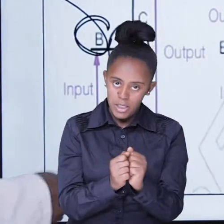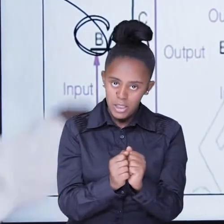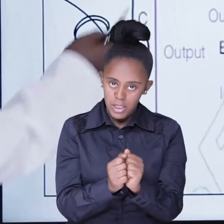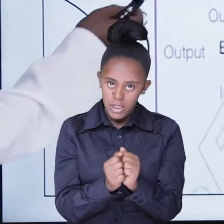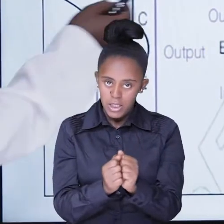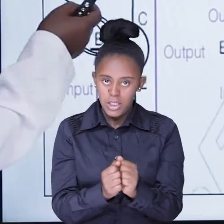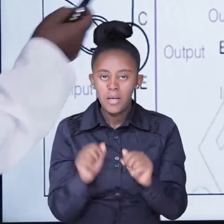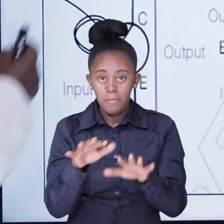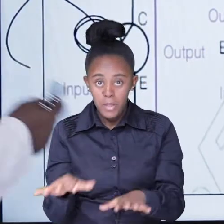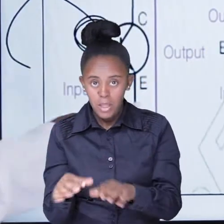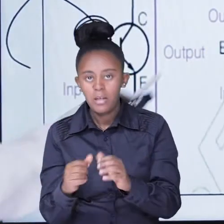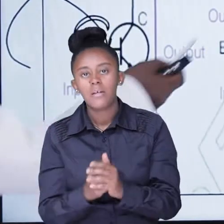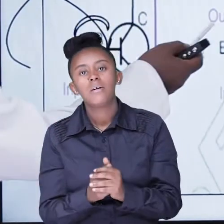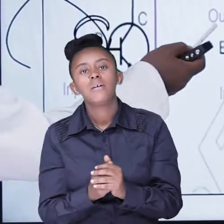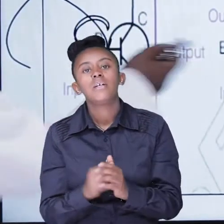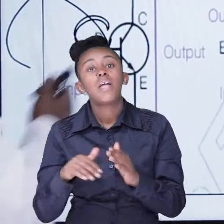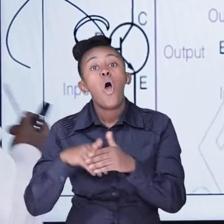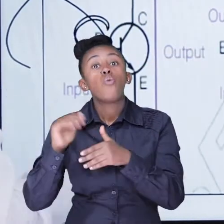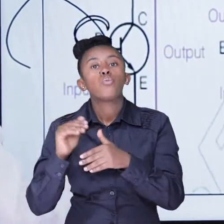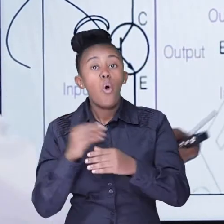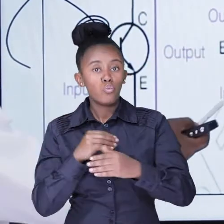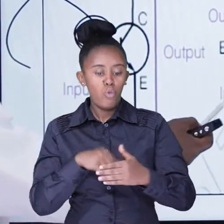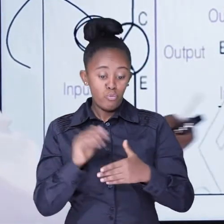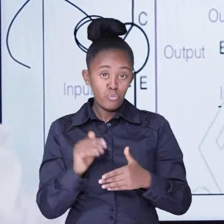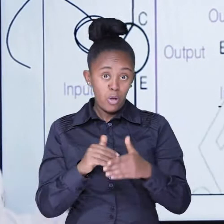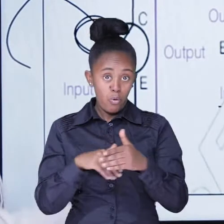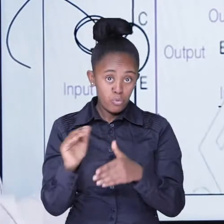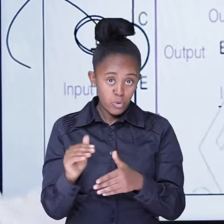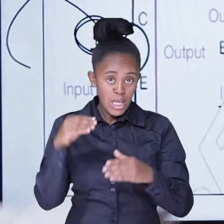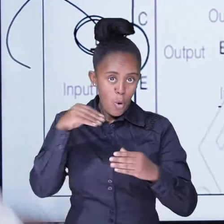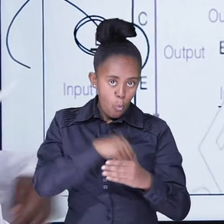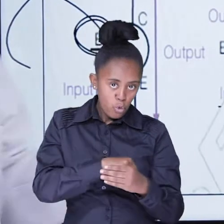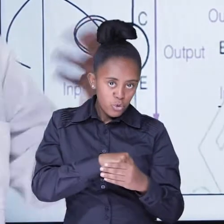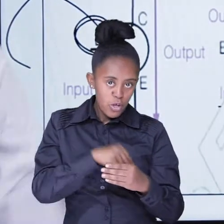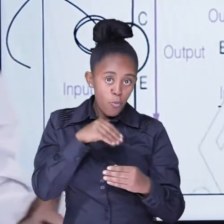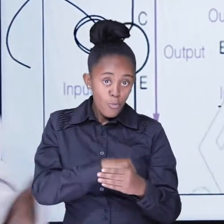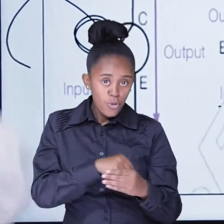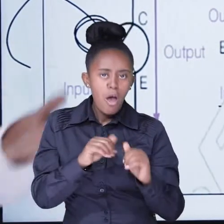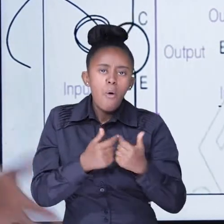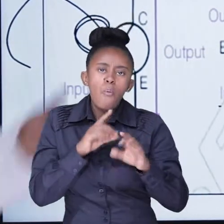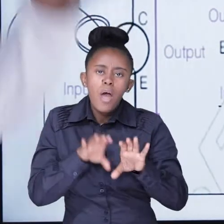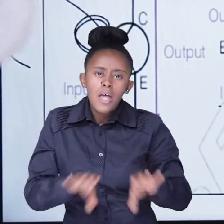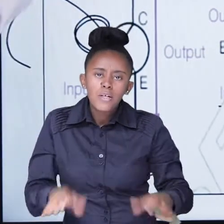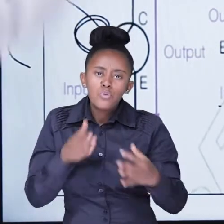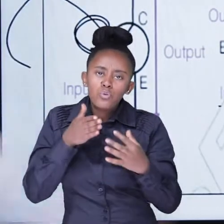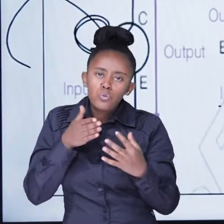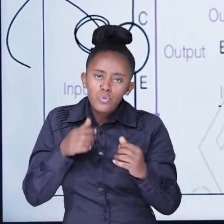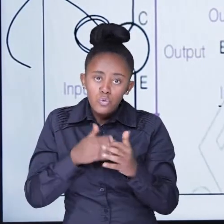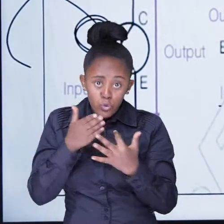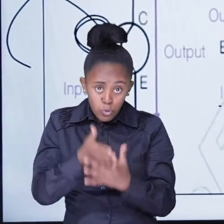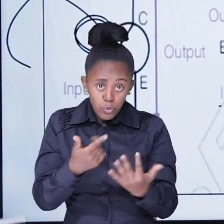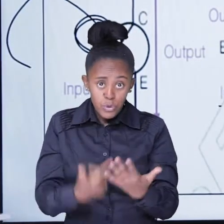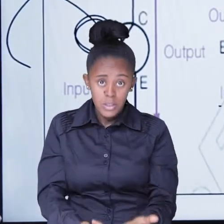emitter is here, the collector is here. The output is here. This is input. This is the how the current is flow through this